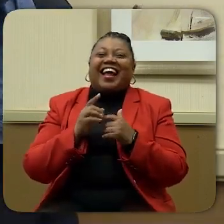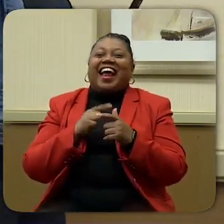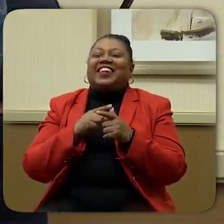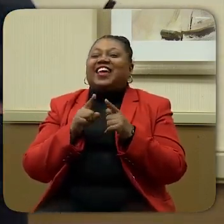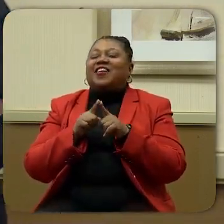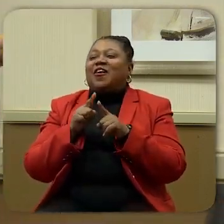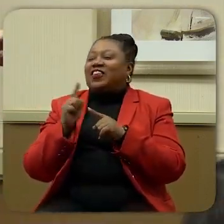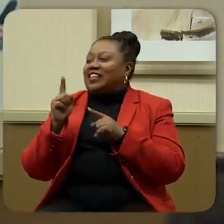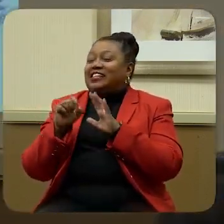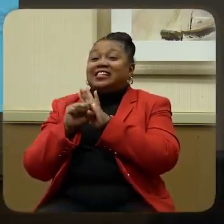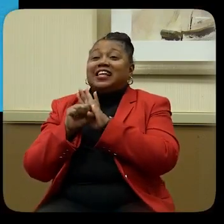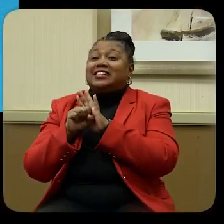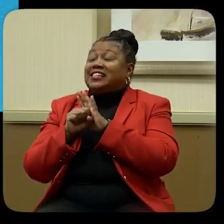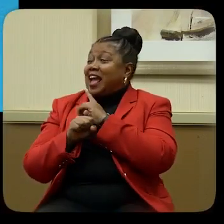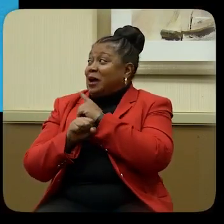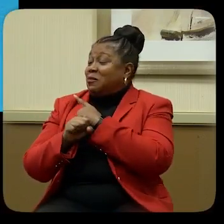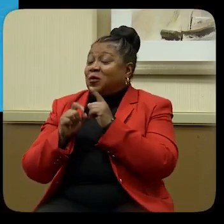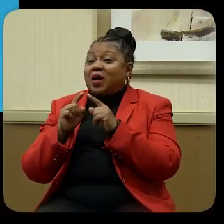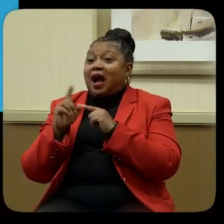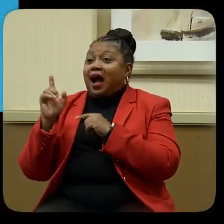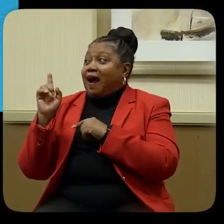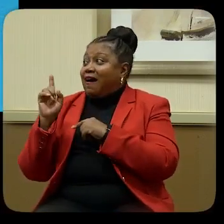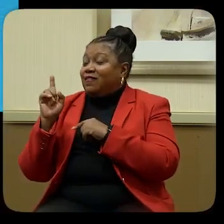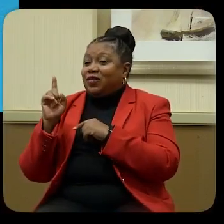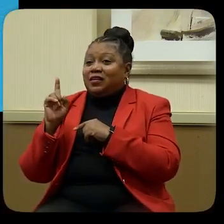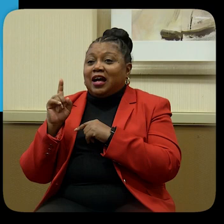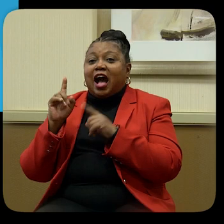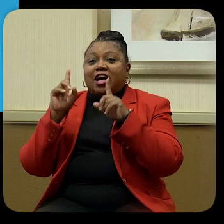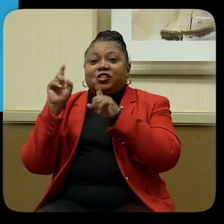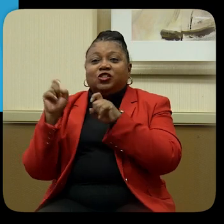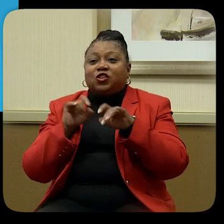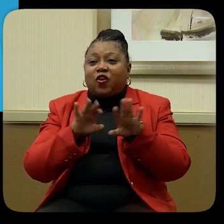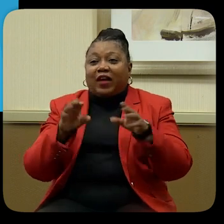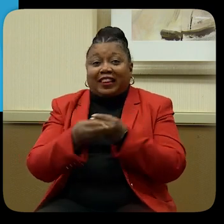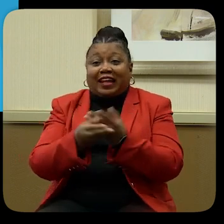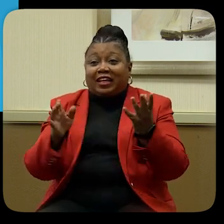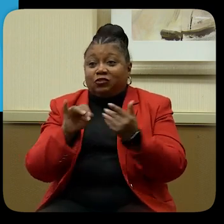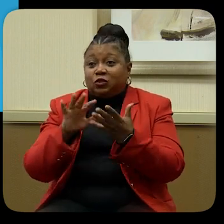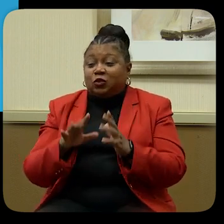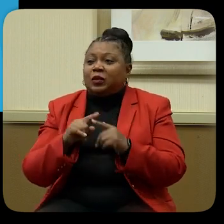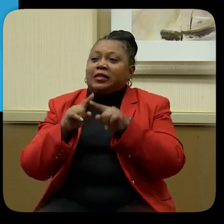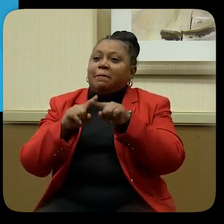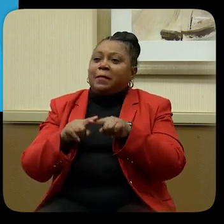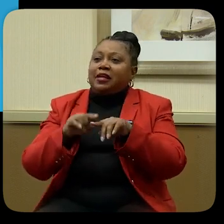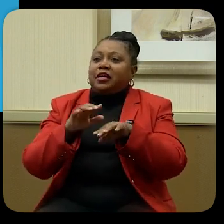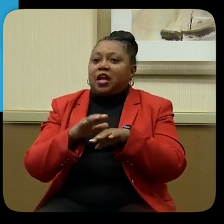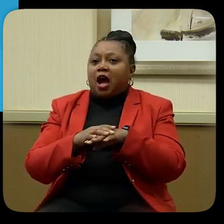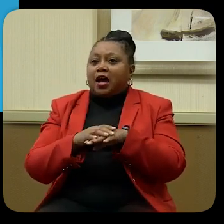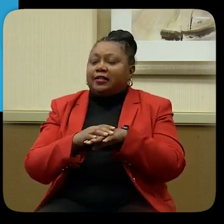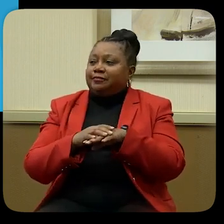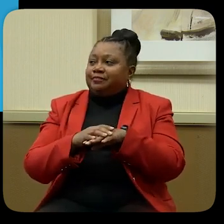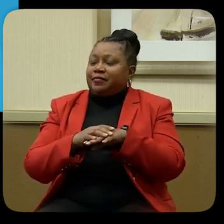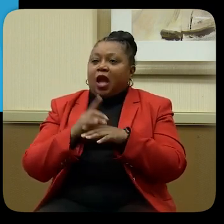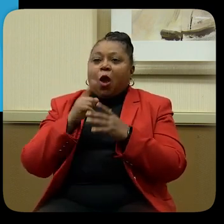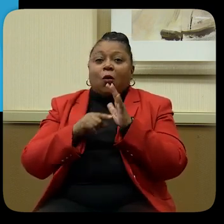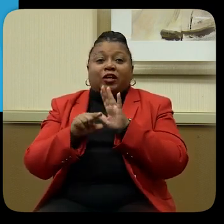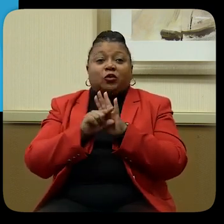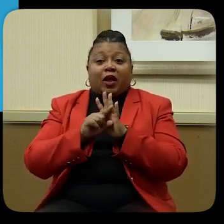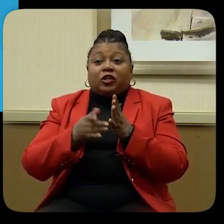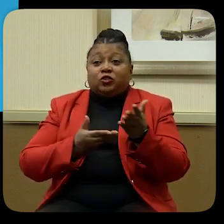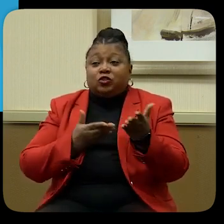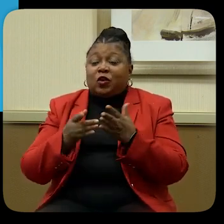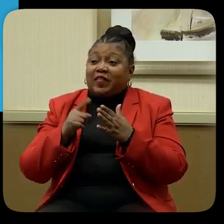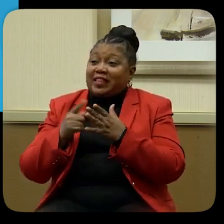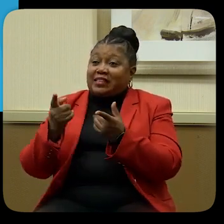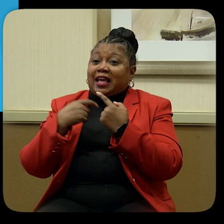then this is a sample of a survey that you could give out to students depending on what grade you serve.